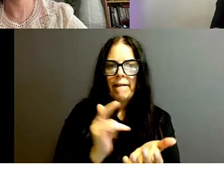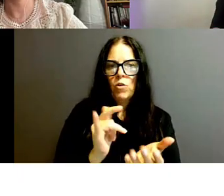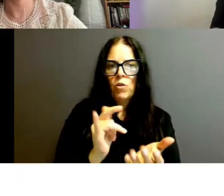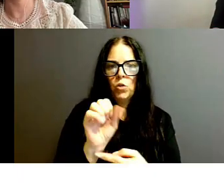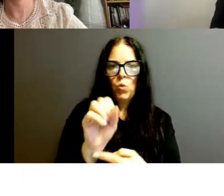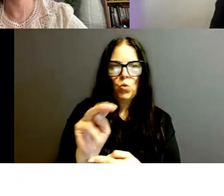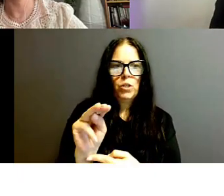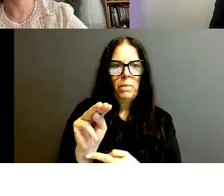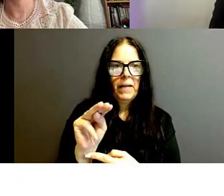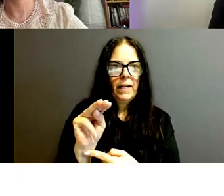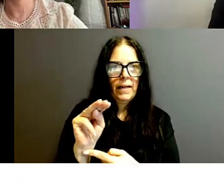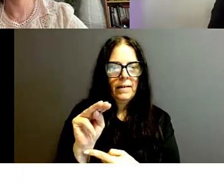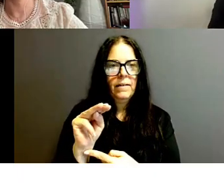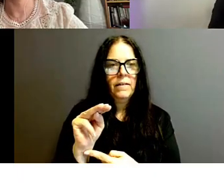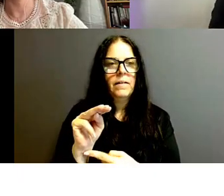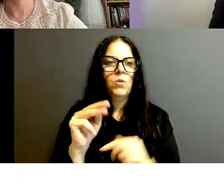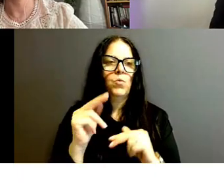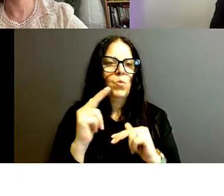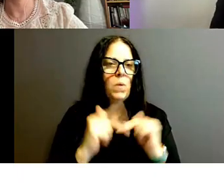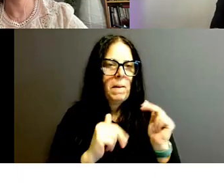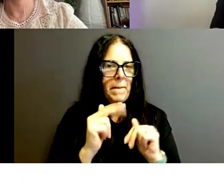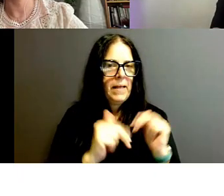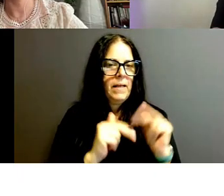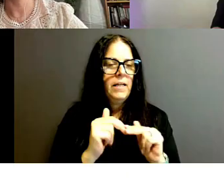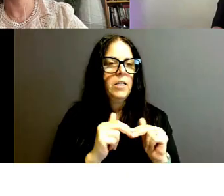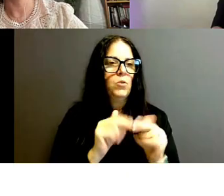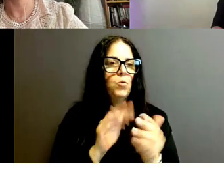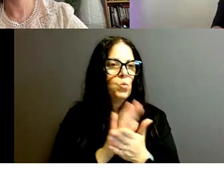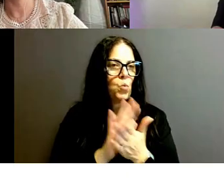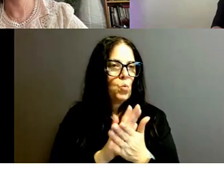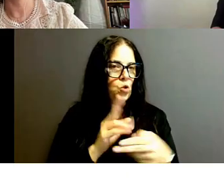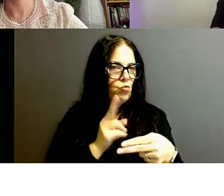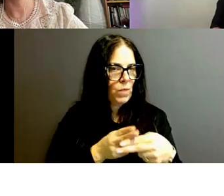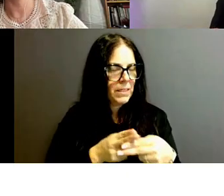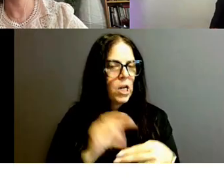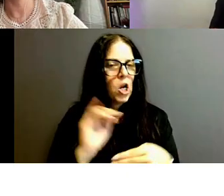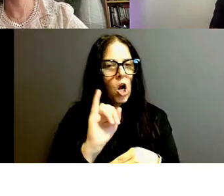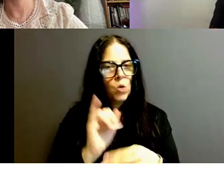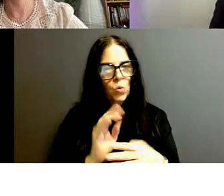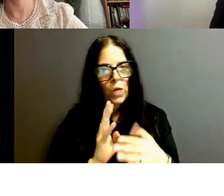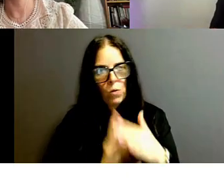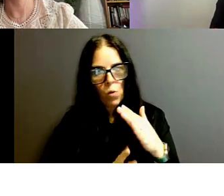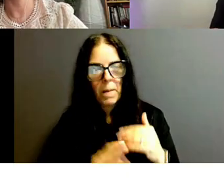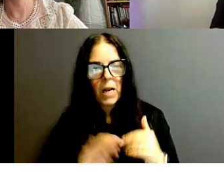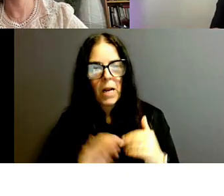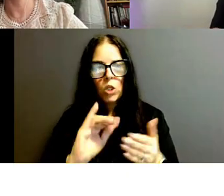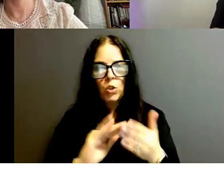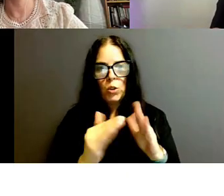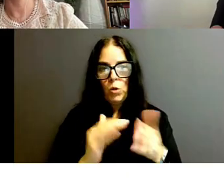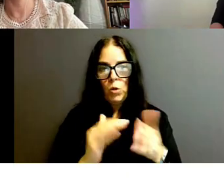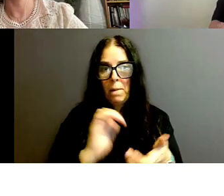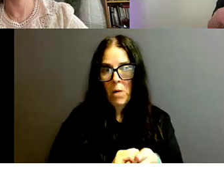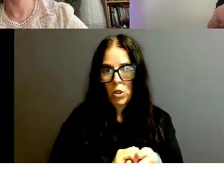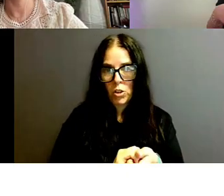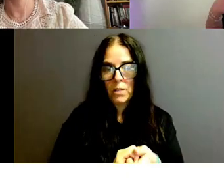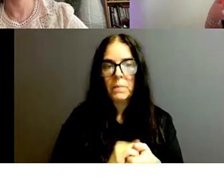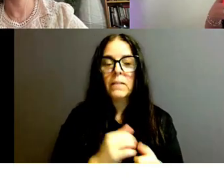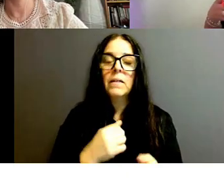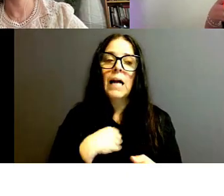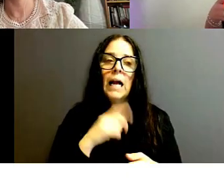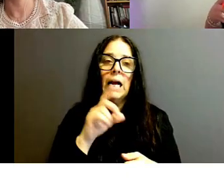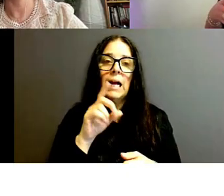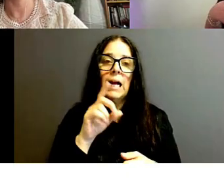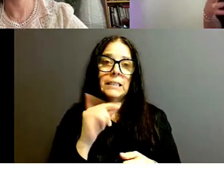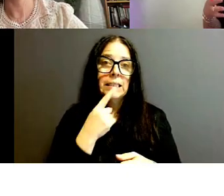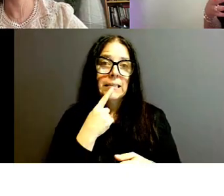media to build your school's reputation, enrollment, and community partnership. And I said to build